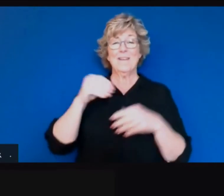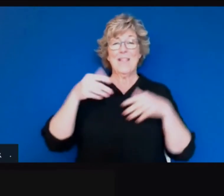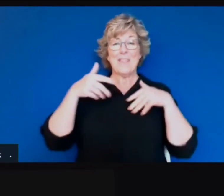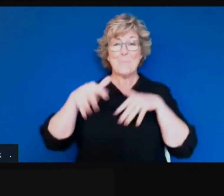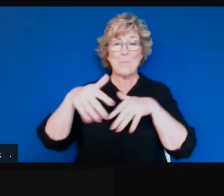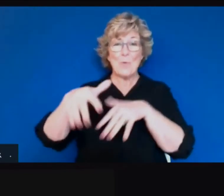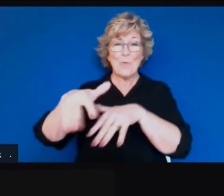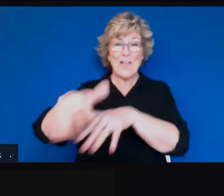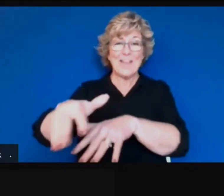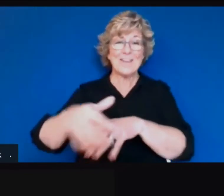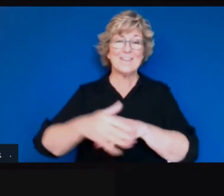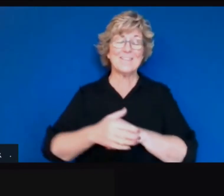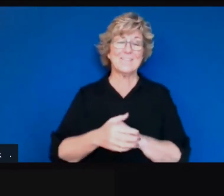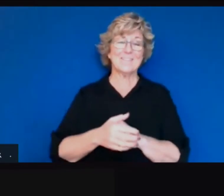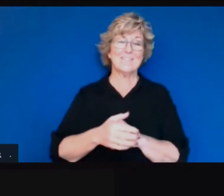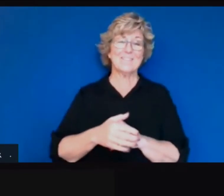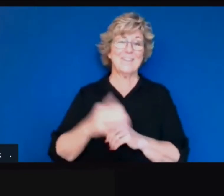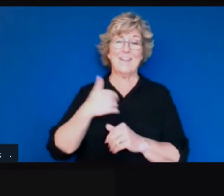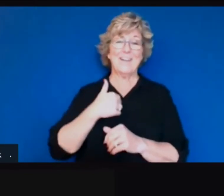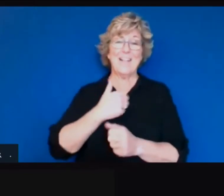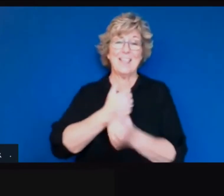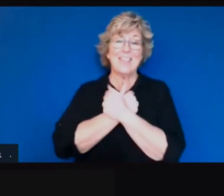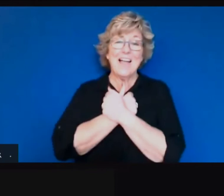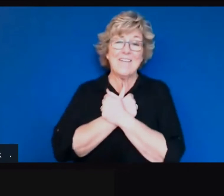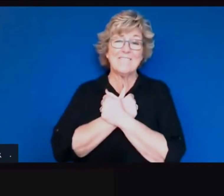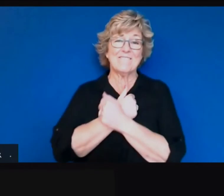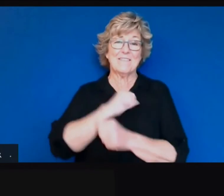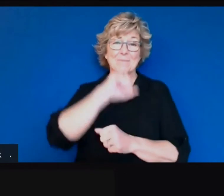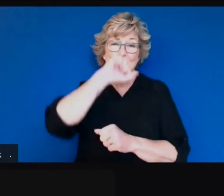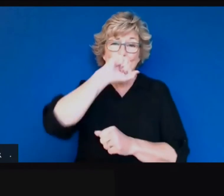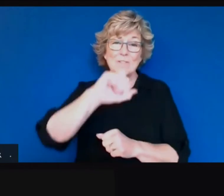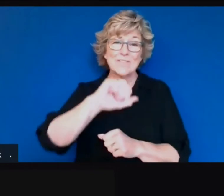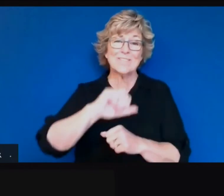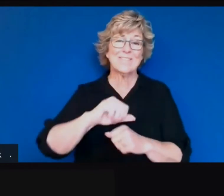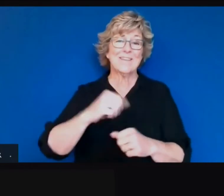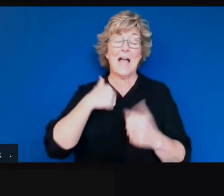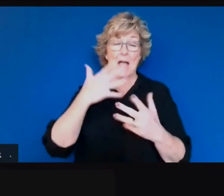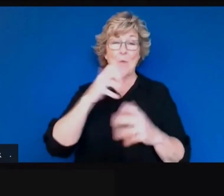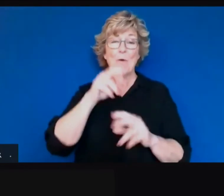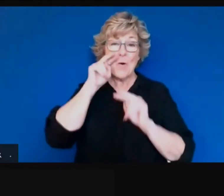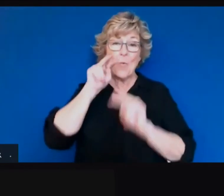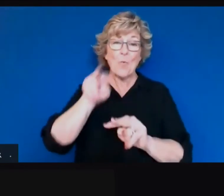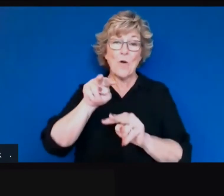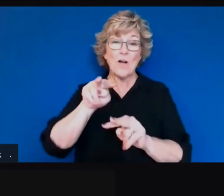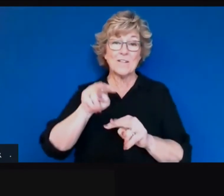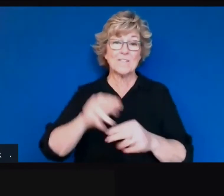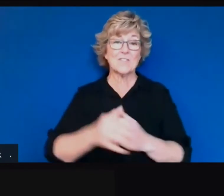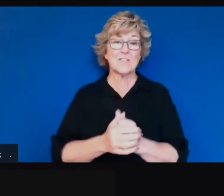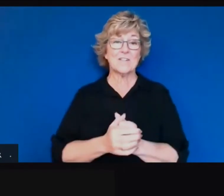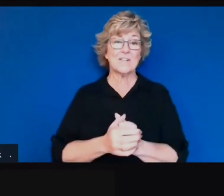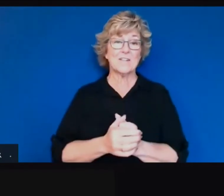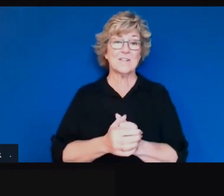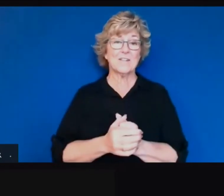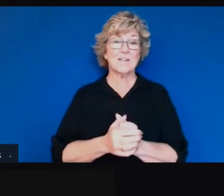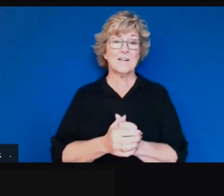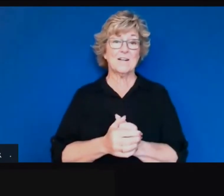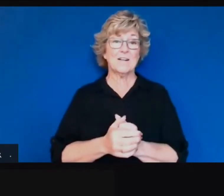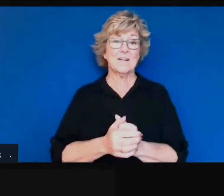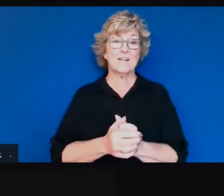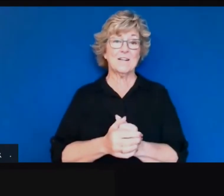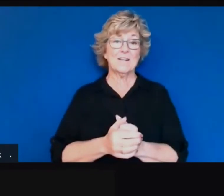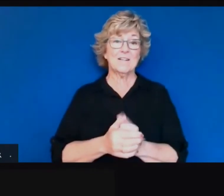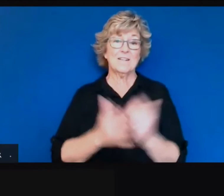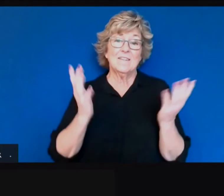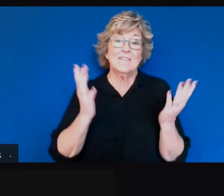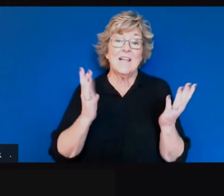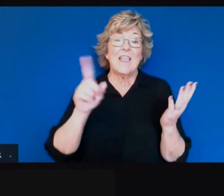itself. I'm an avid sports fan, so I am eager to watch the Rose Bowl. That said, look, I think